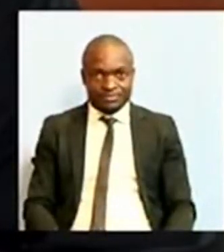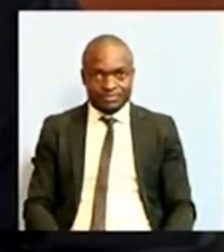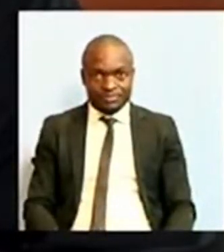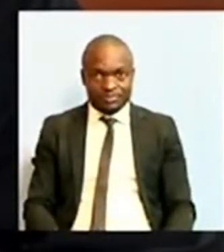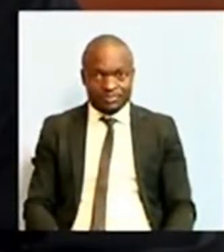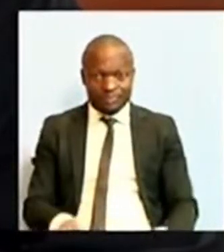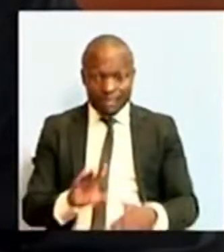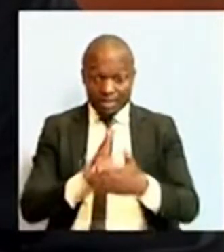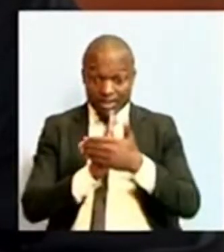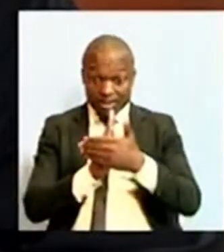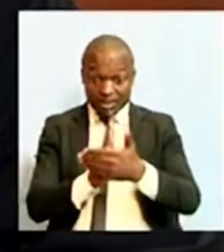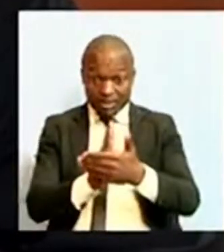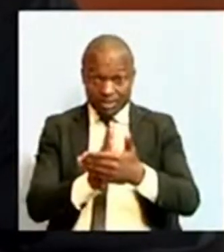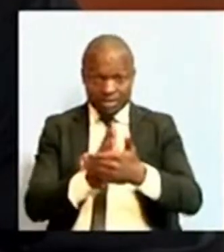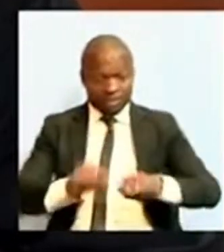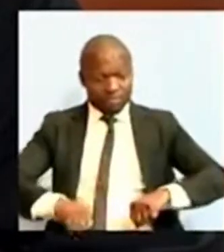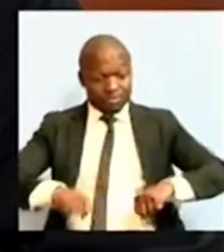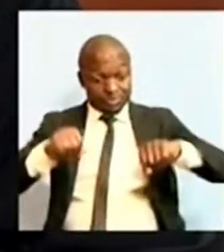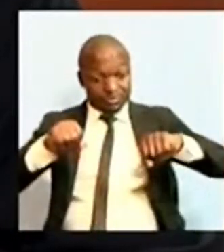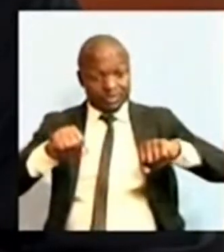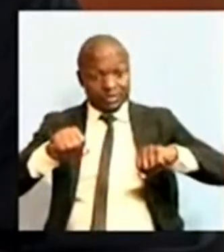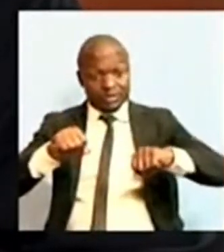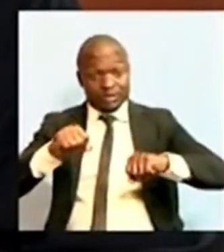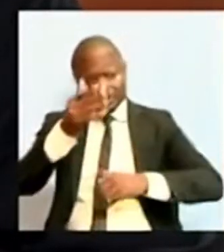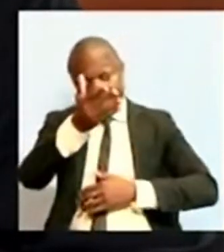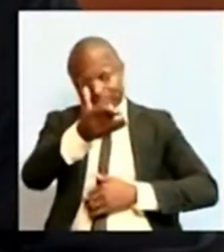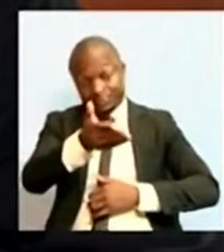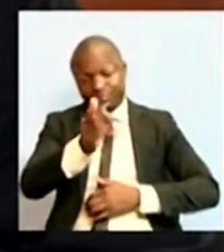the guidance from the boss here.